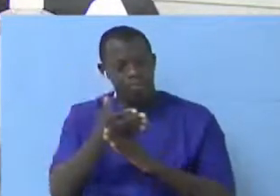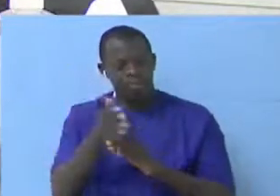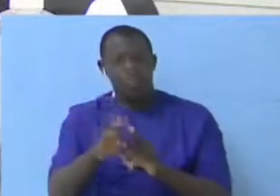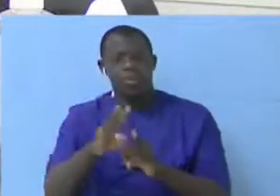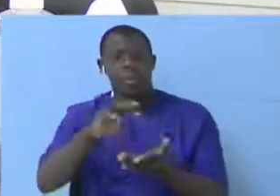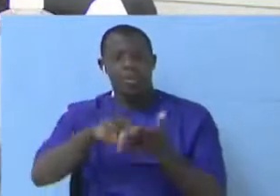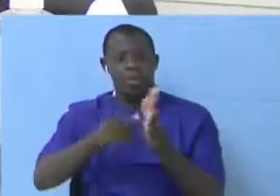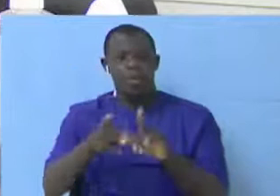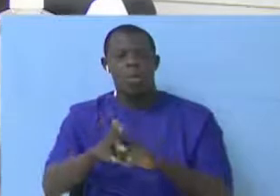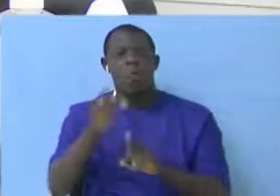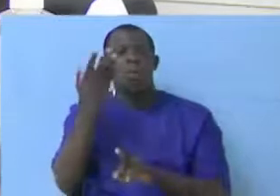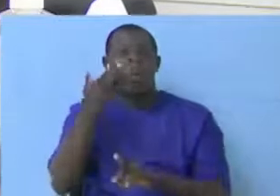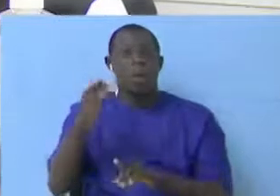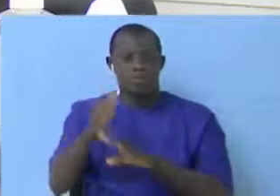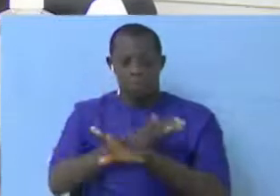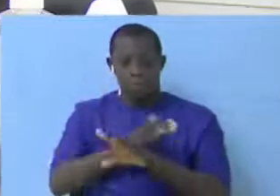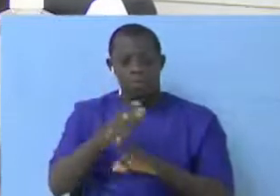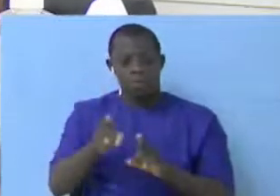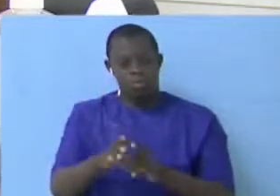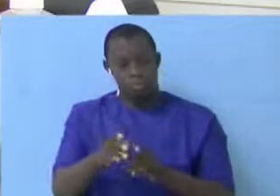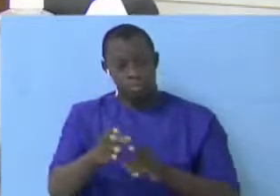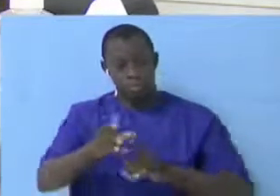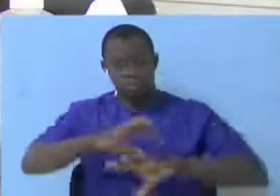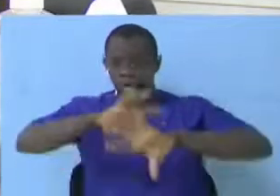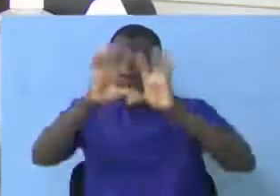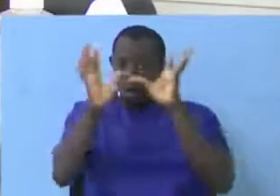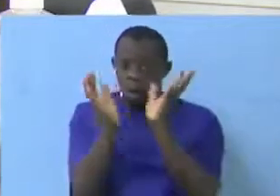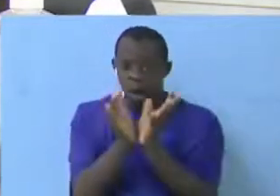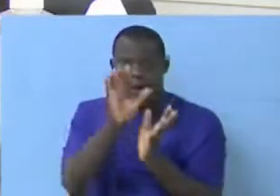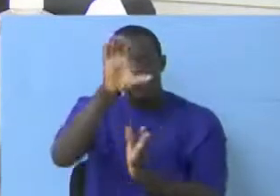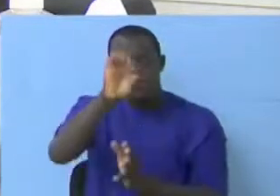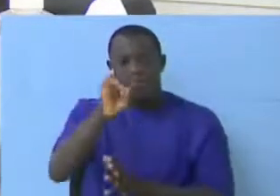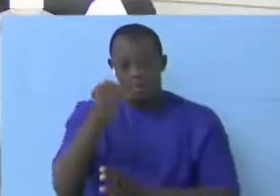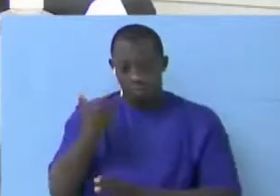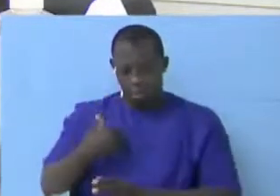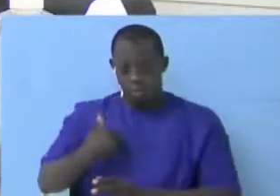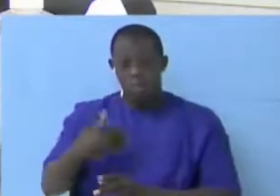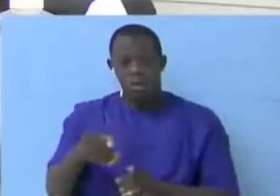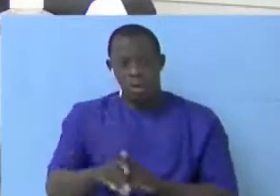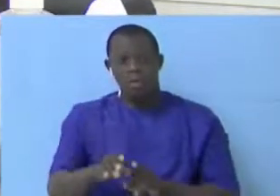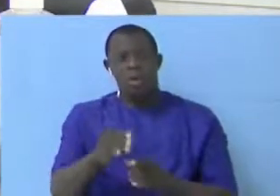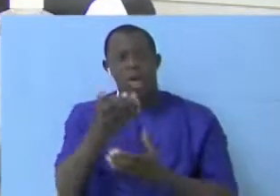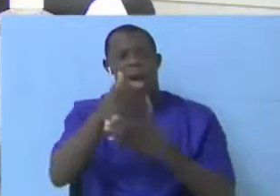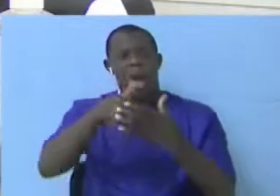that when we dropped them all, the 50 at Baba Job's compound,